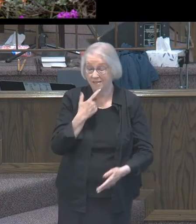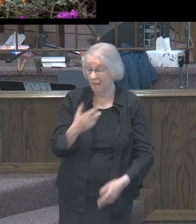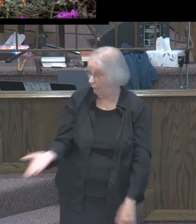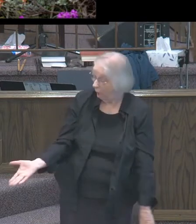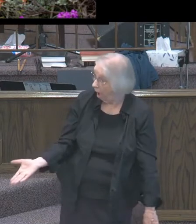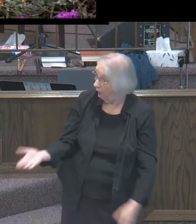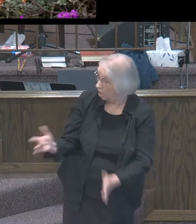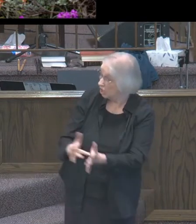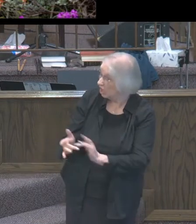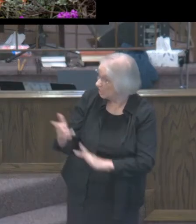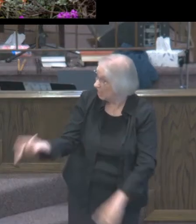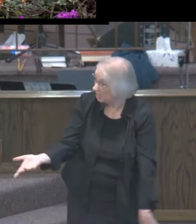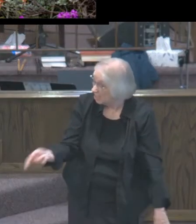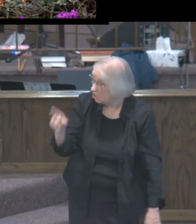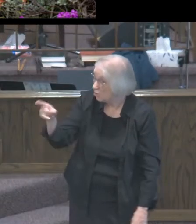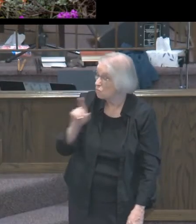They're just impractical.